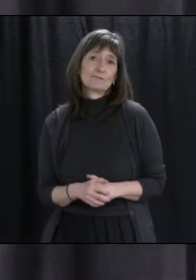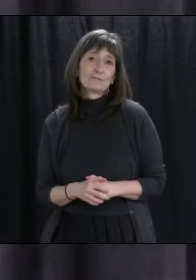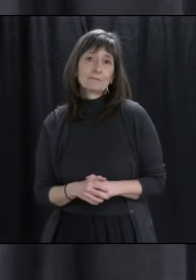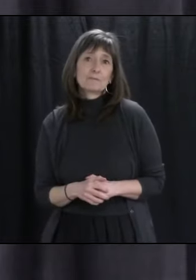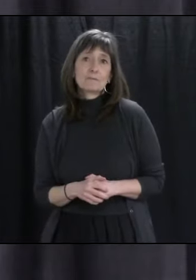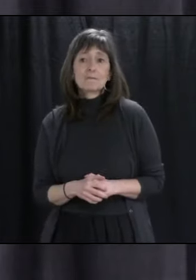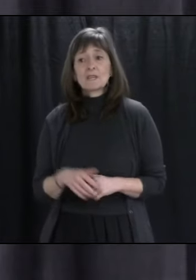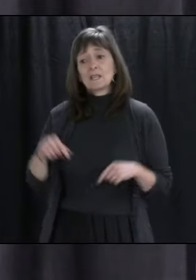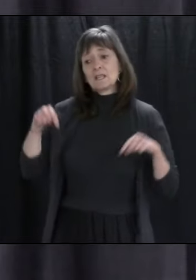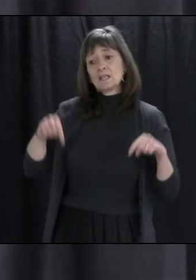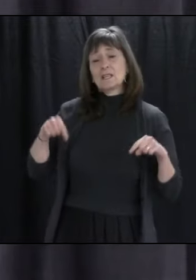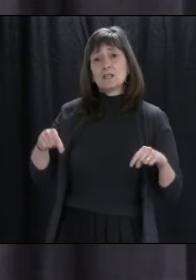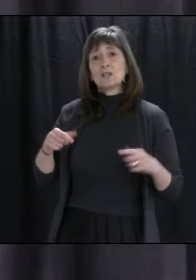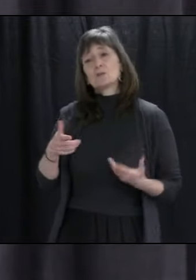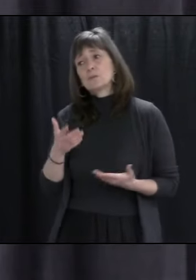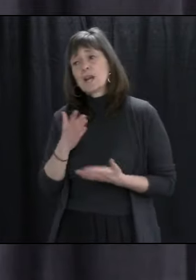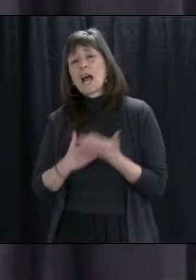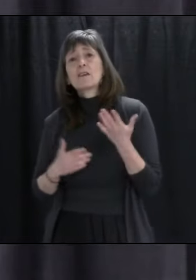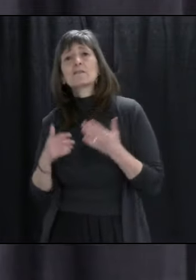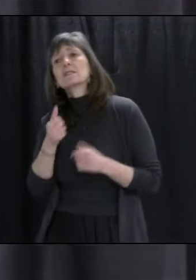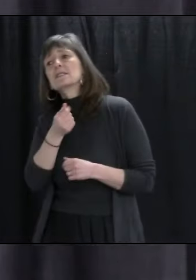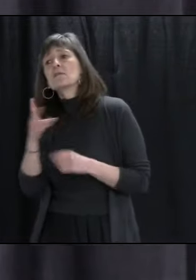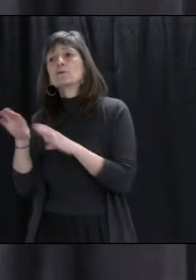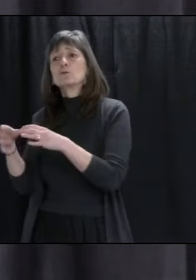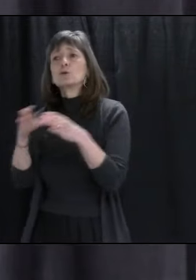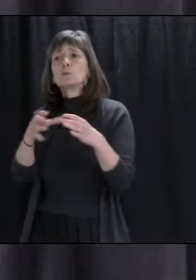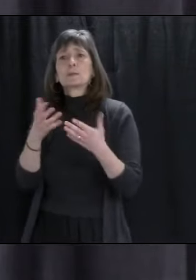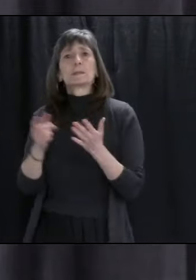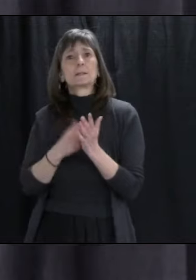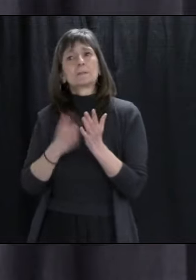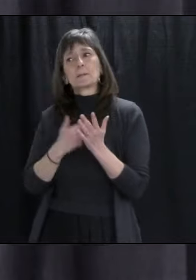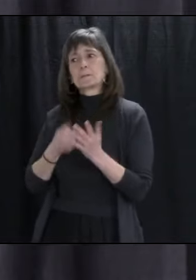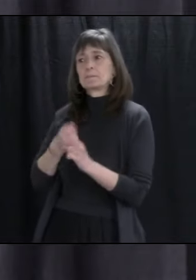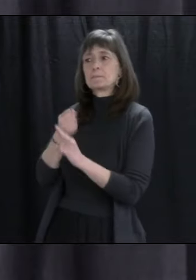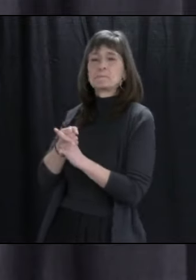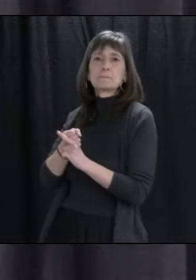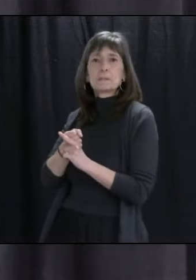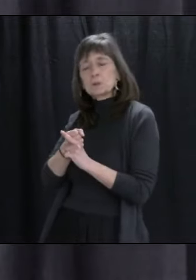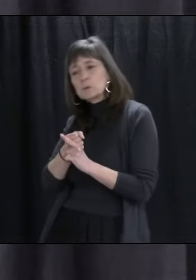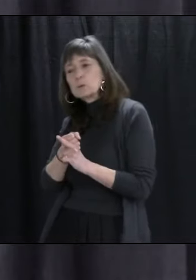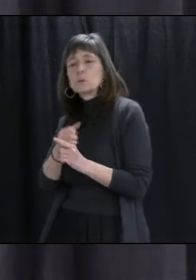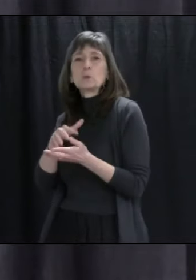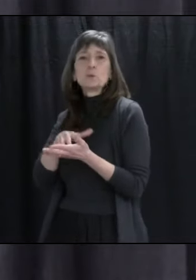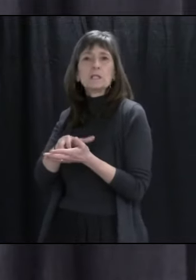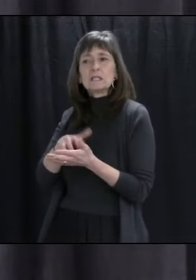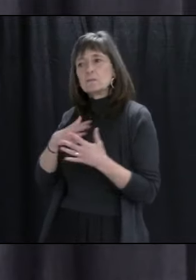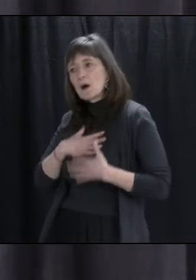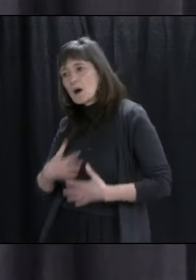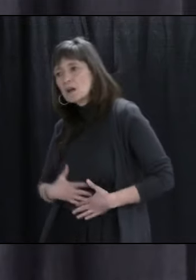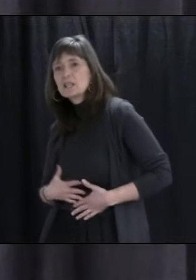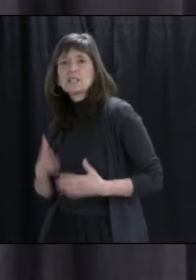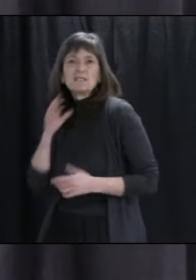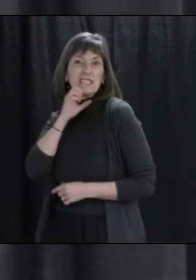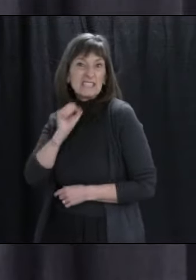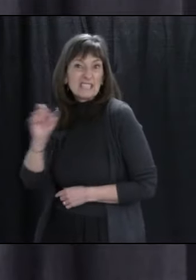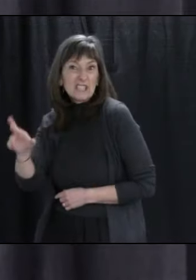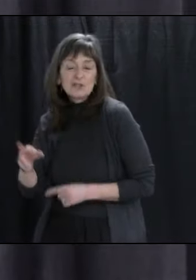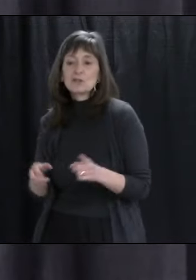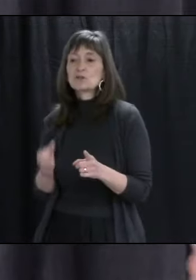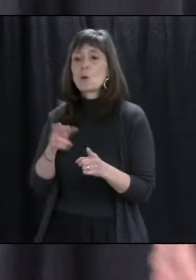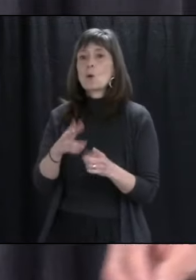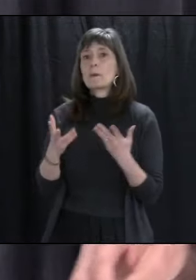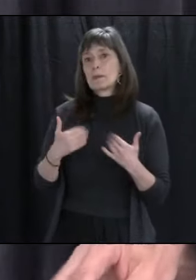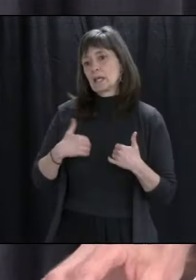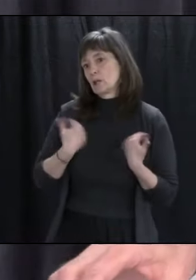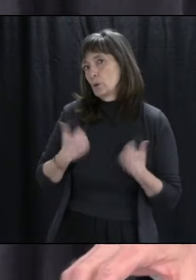population. Sometimes it would be our seniors. But it can also include children. And collectively, as a society, we have to do